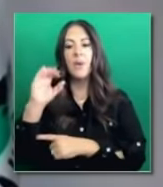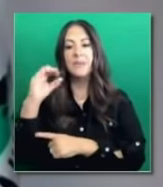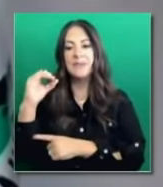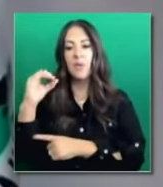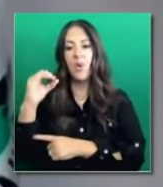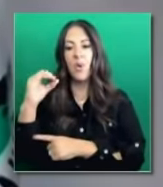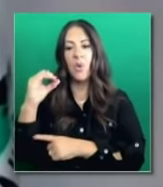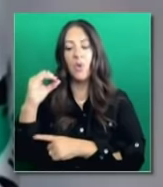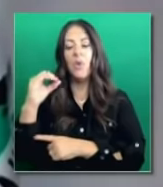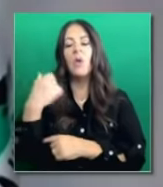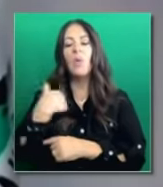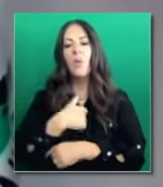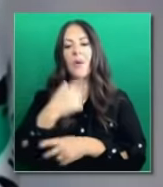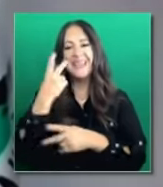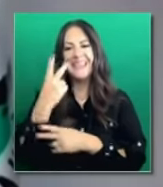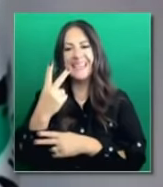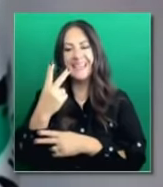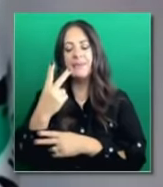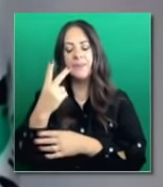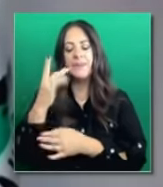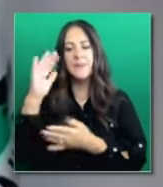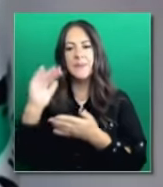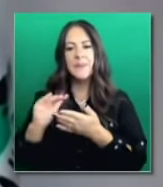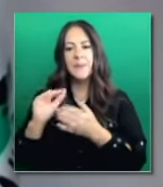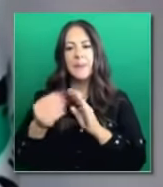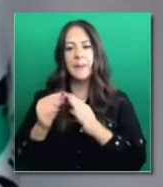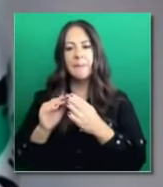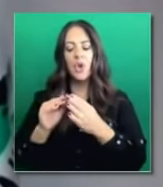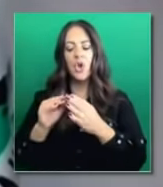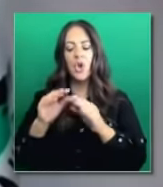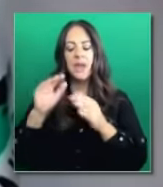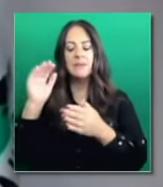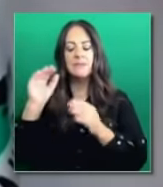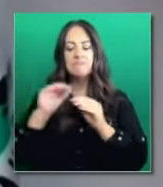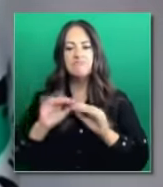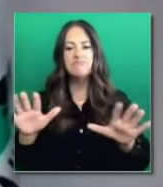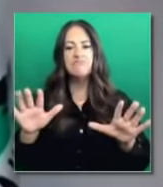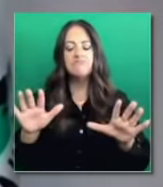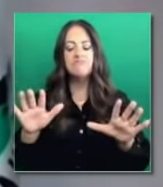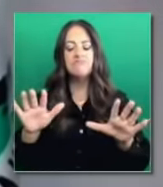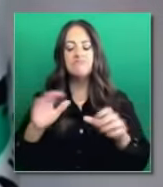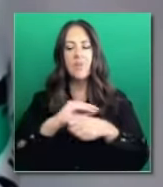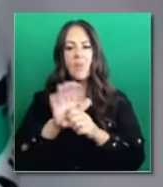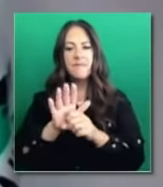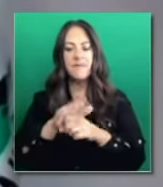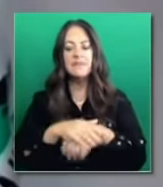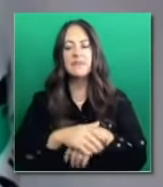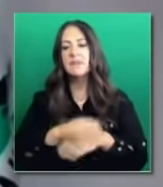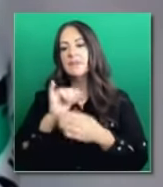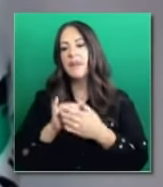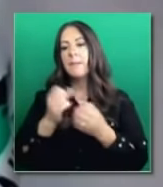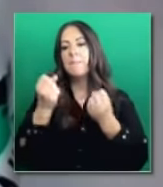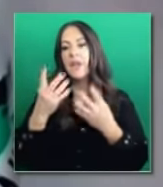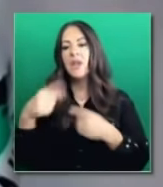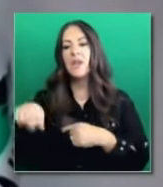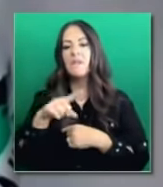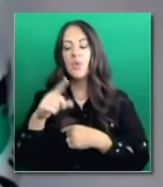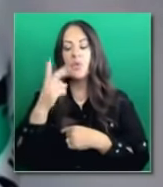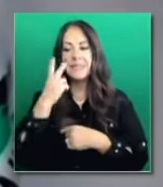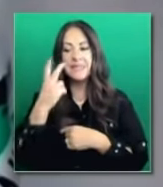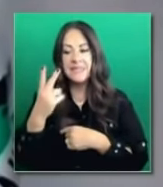see, this continued trend downward of overall transmission across the state. that I think people are seeing reflected